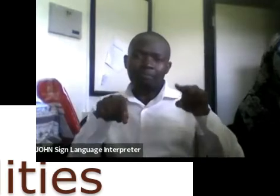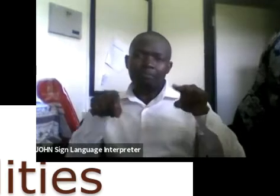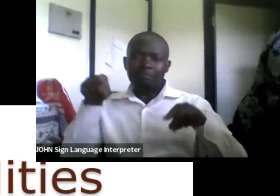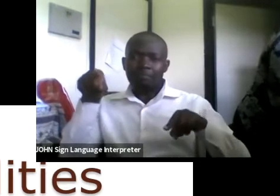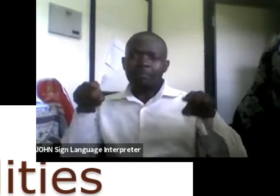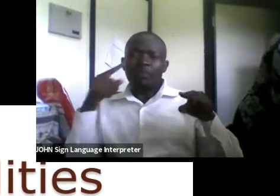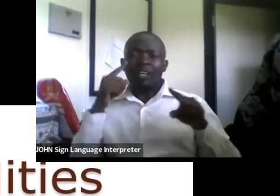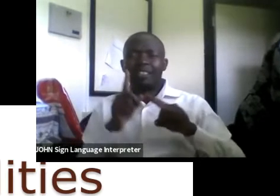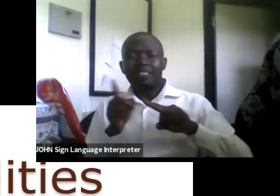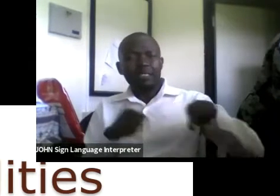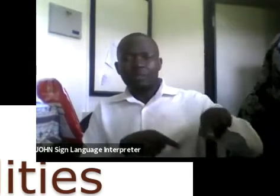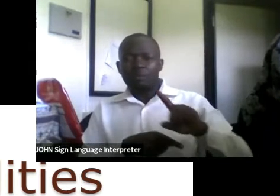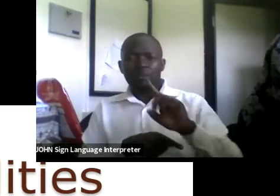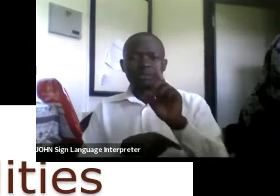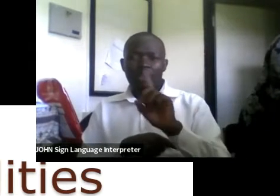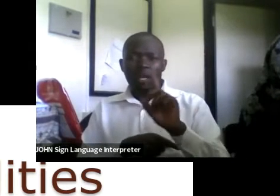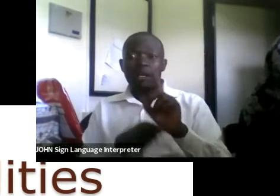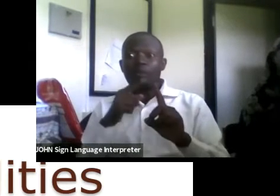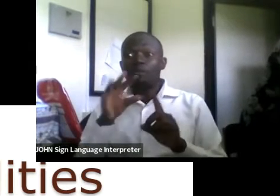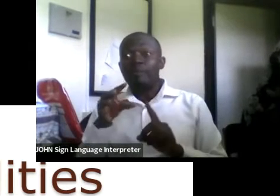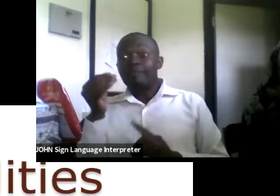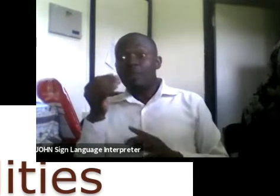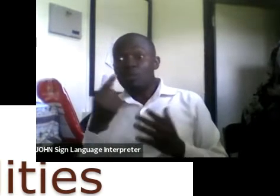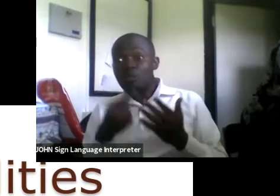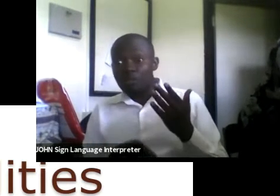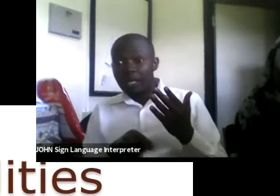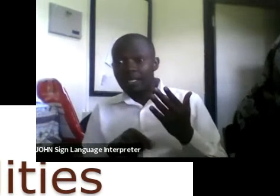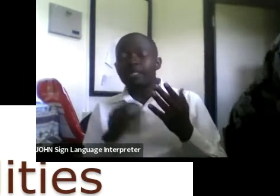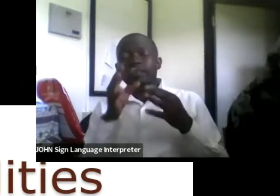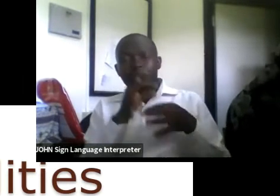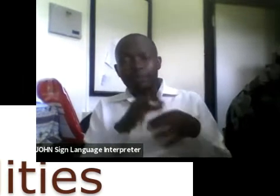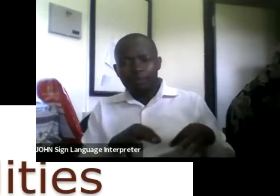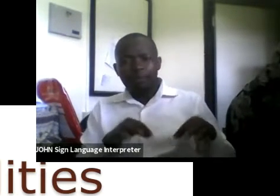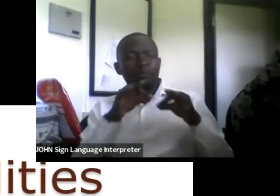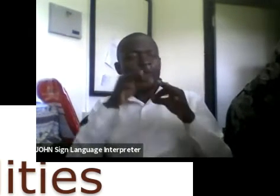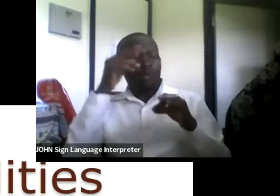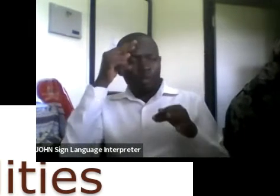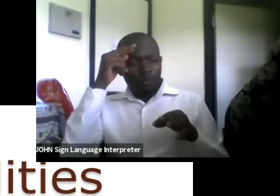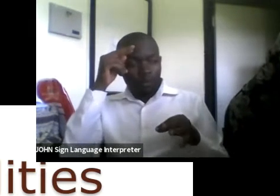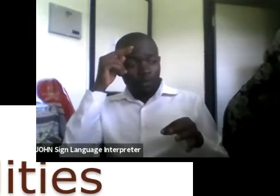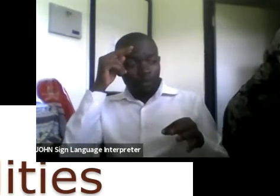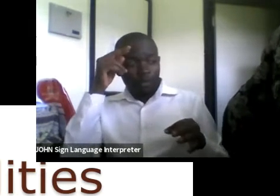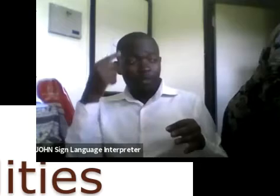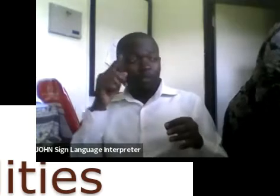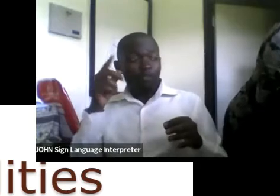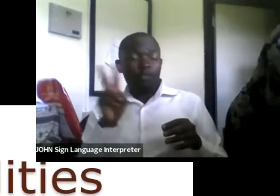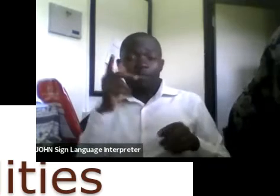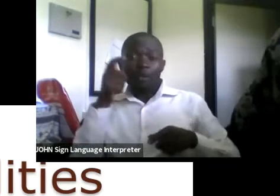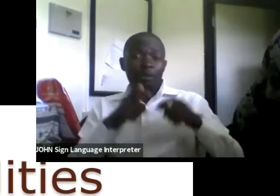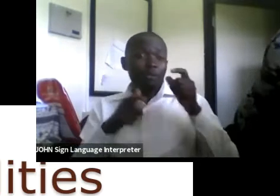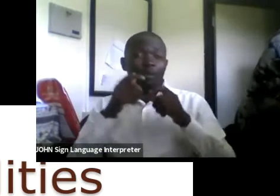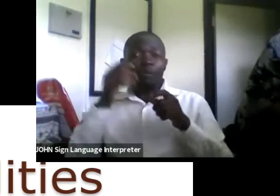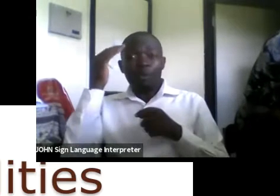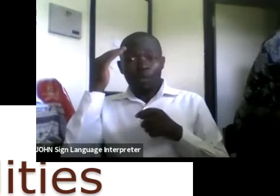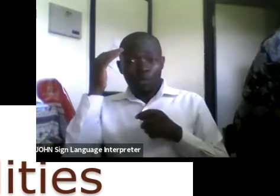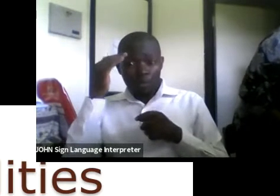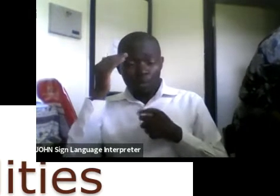discrimination. What we found is that the major reason for also people not receiving this is